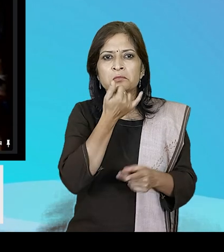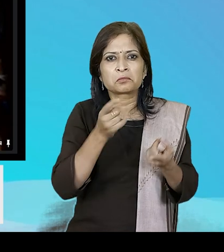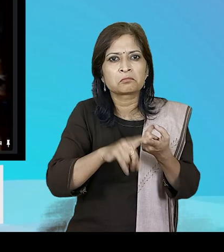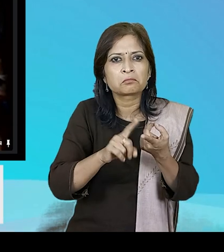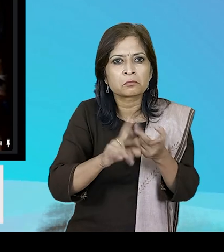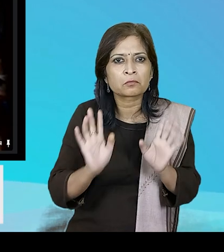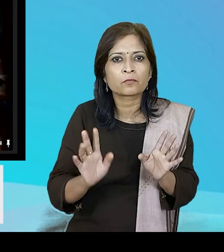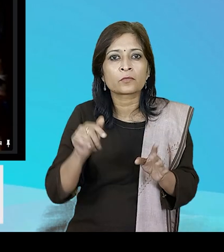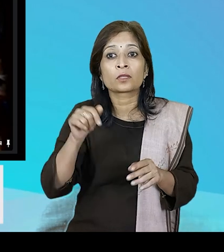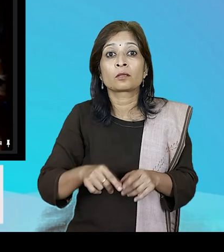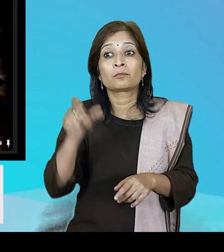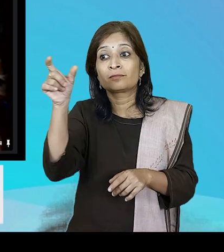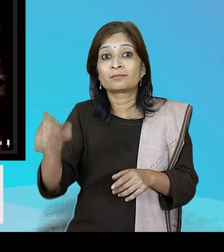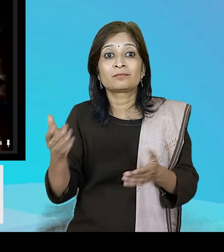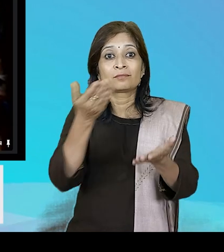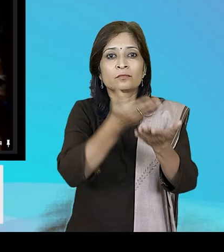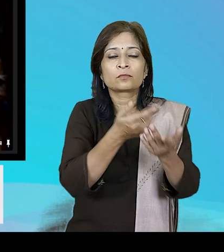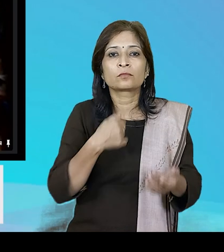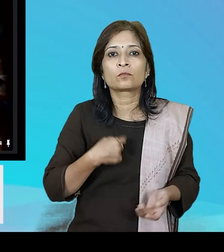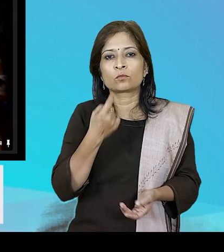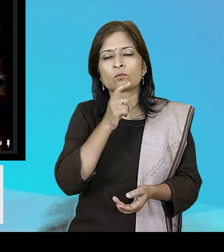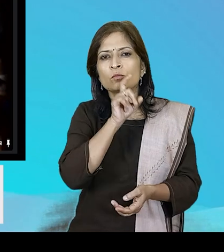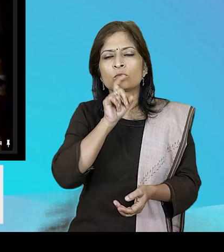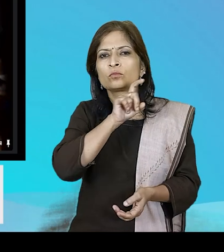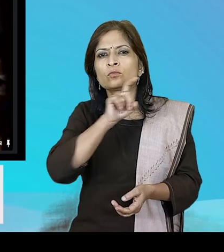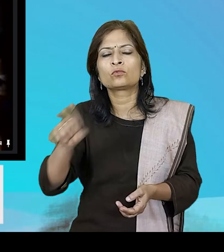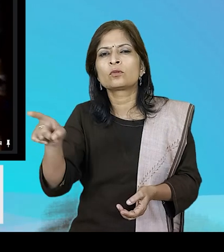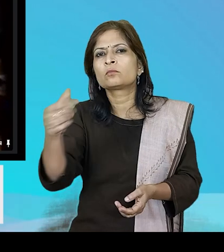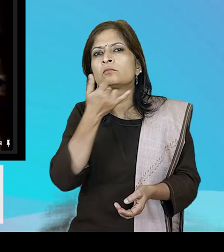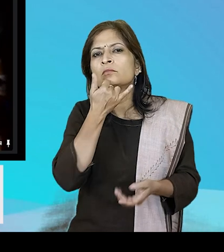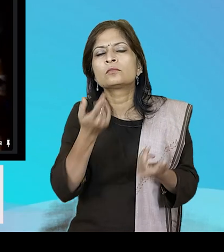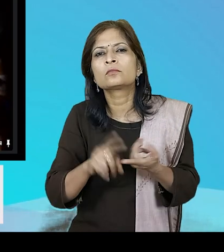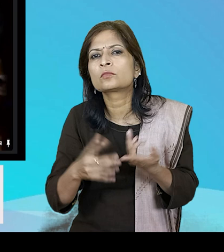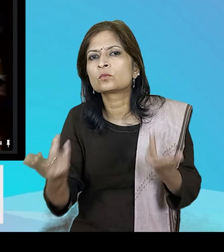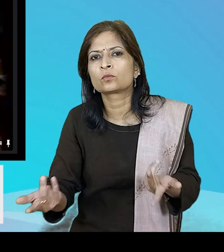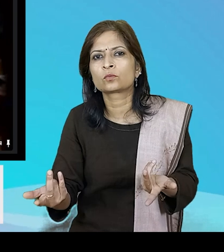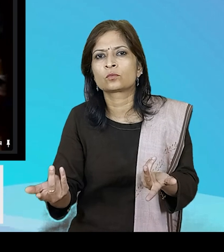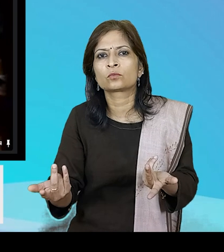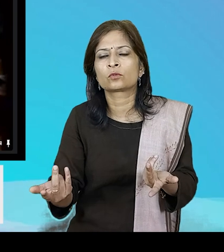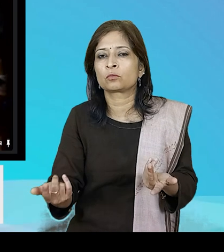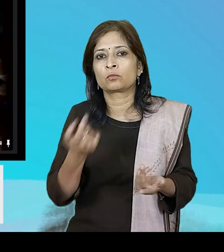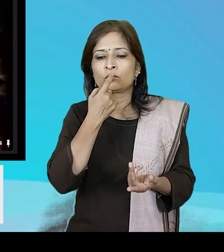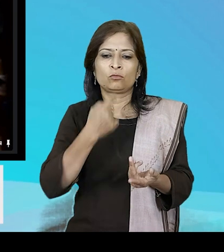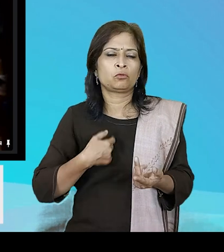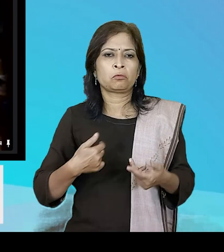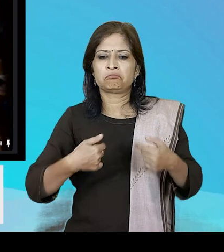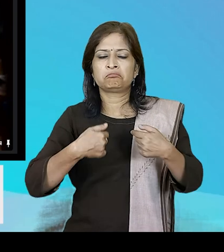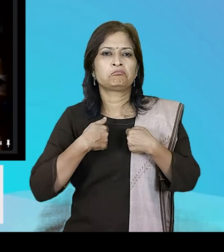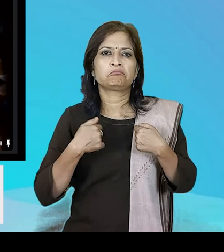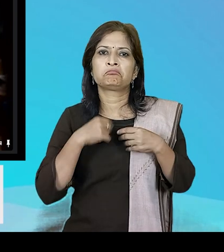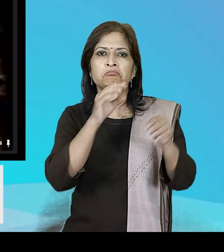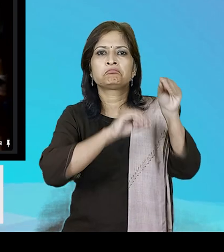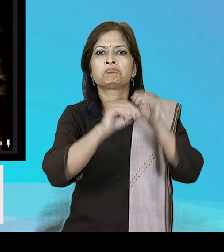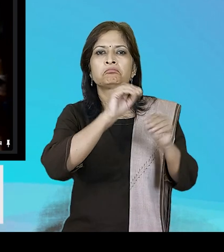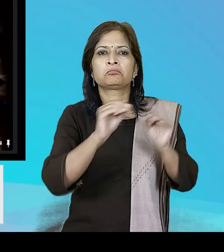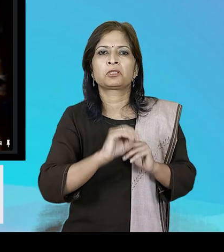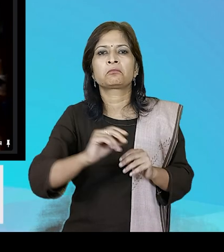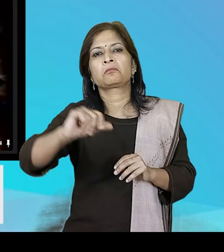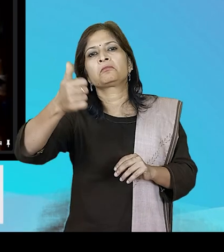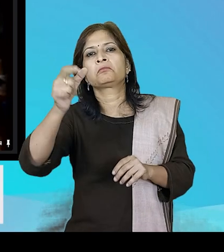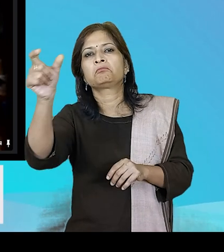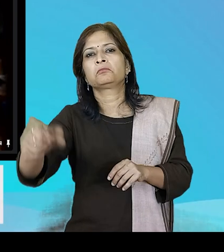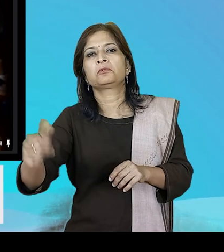forms. And when we ask the applicant, why did you fill this incorrect information? They say, we did not fill the form. So if